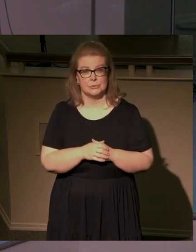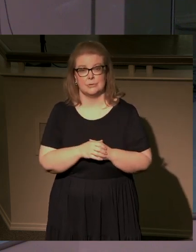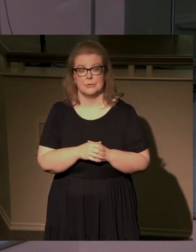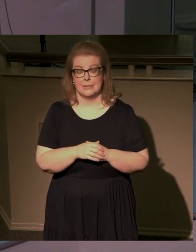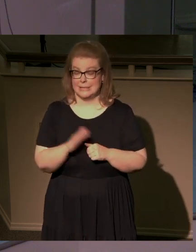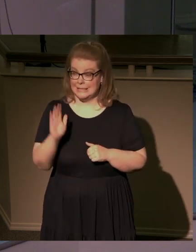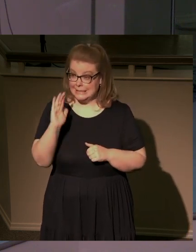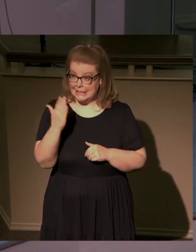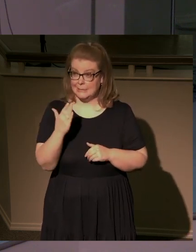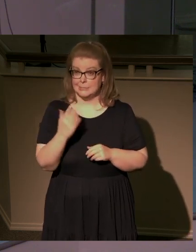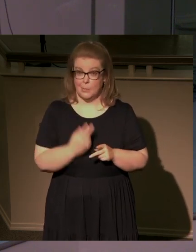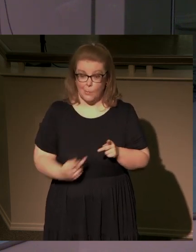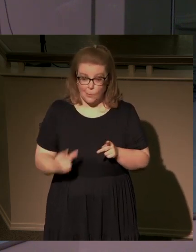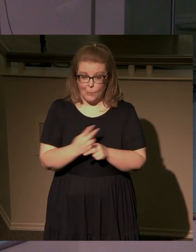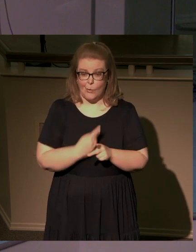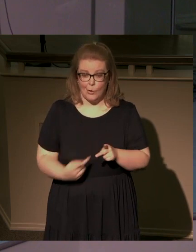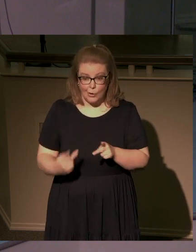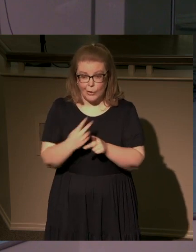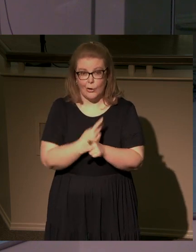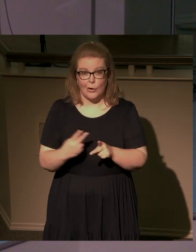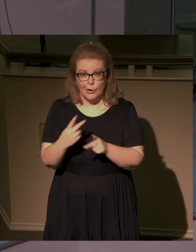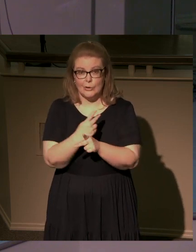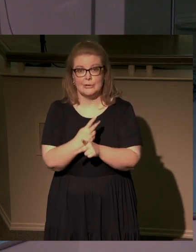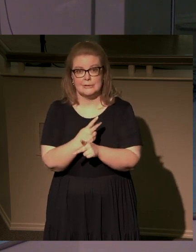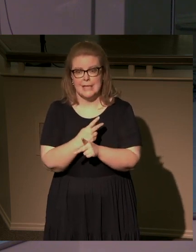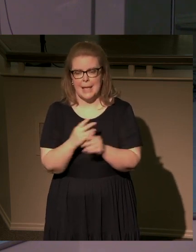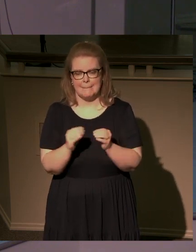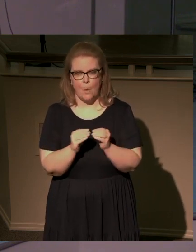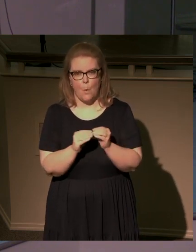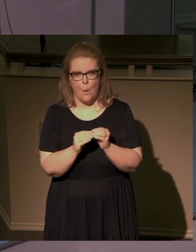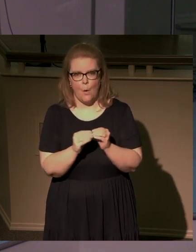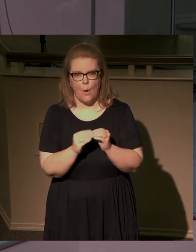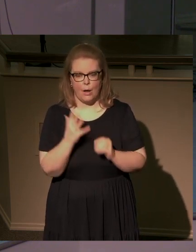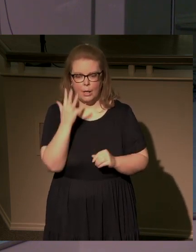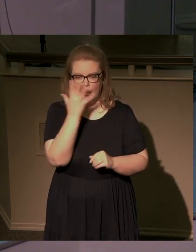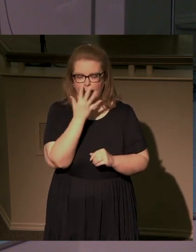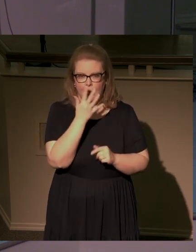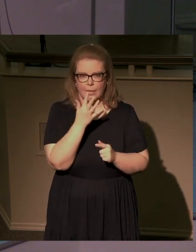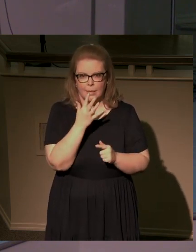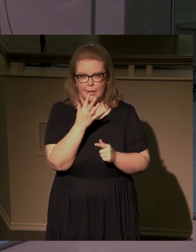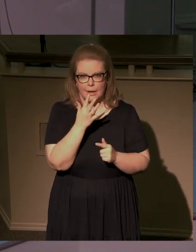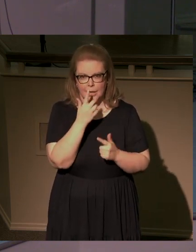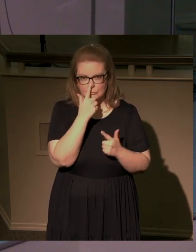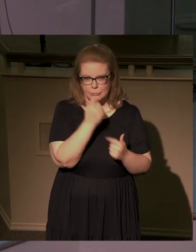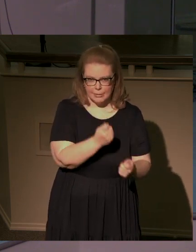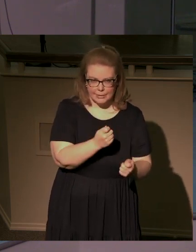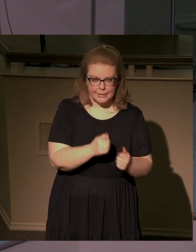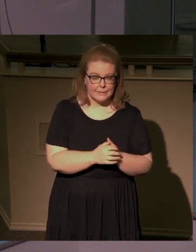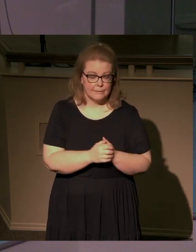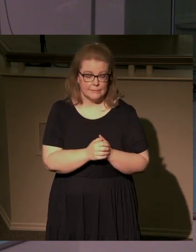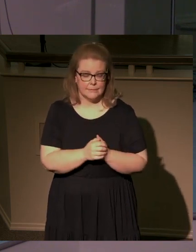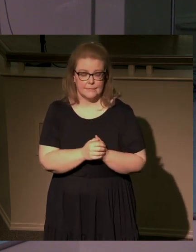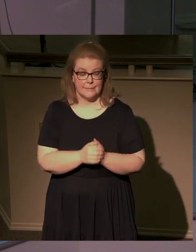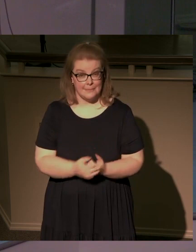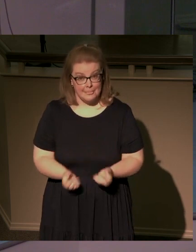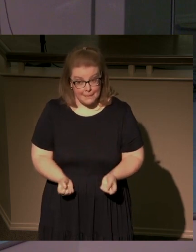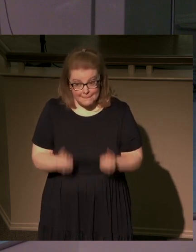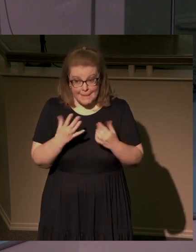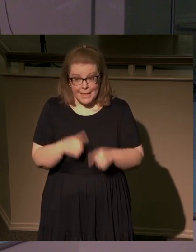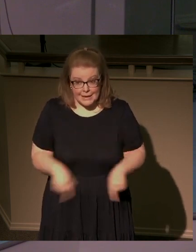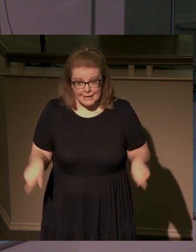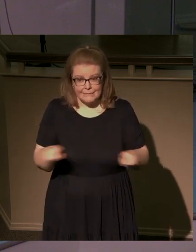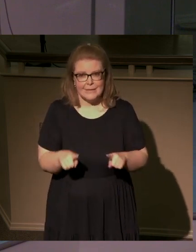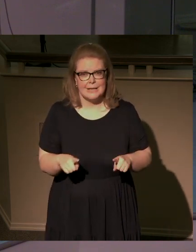to grow in their allure throughout life. And many of us are living